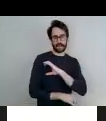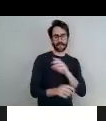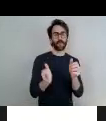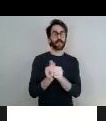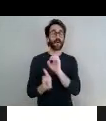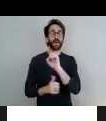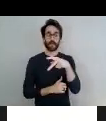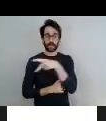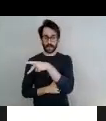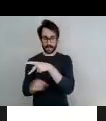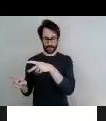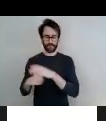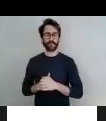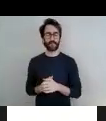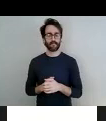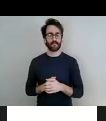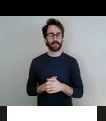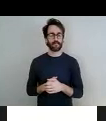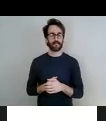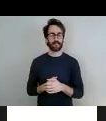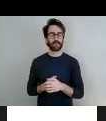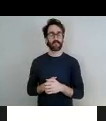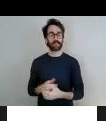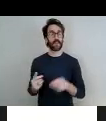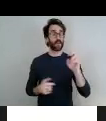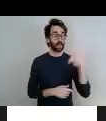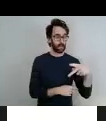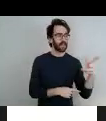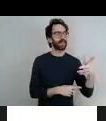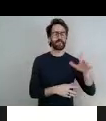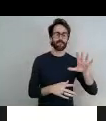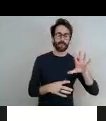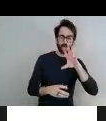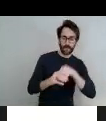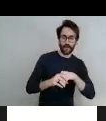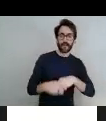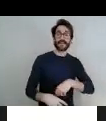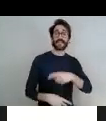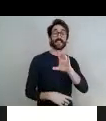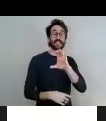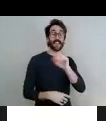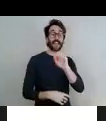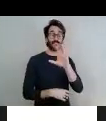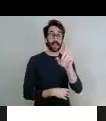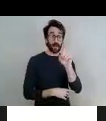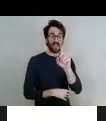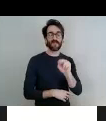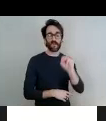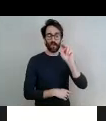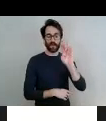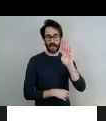Bureau. Day-to-day operations are led by the RCMP, and the CAFC is located in North Bay, Ontario.